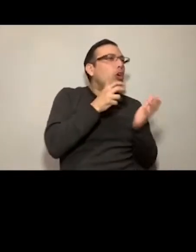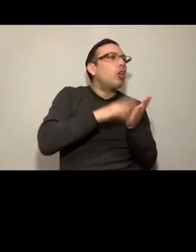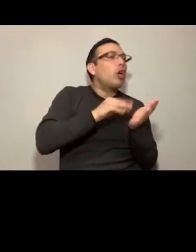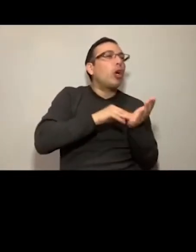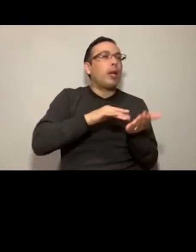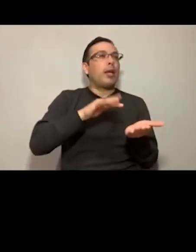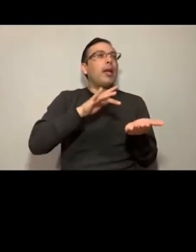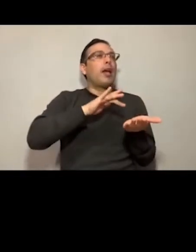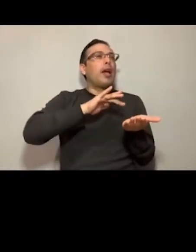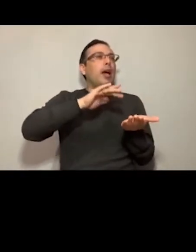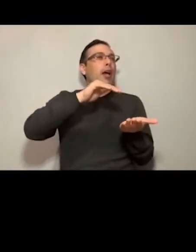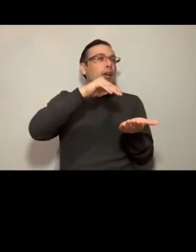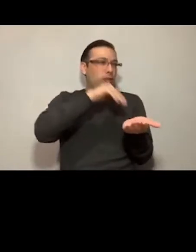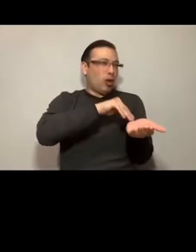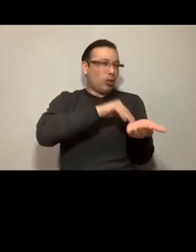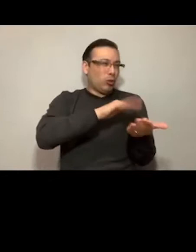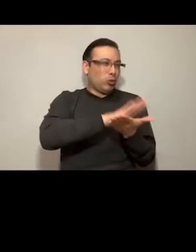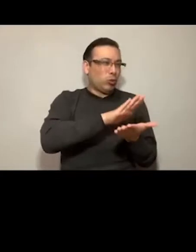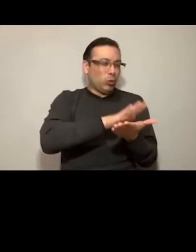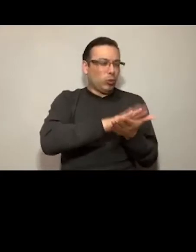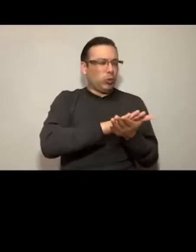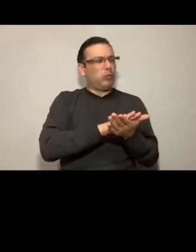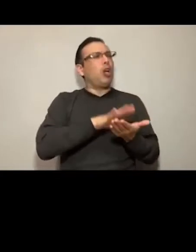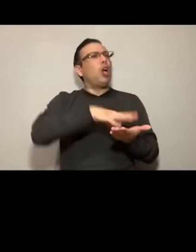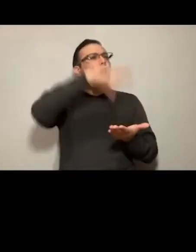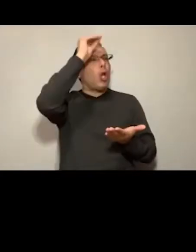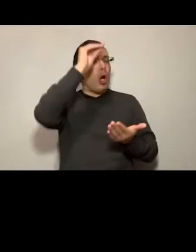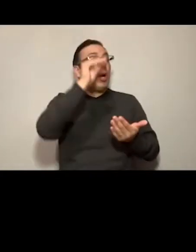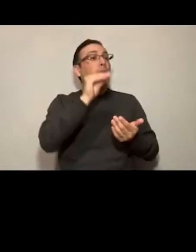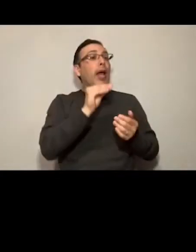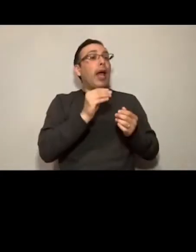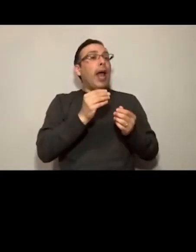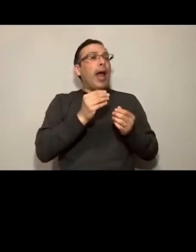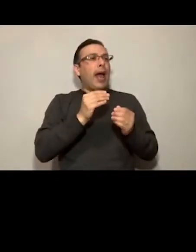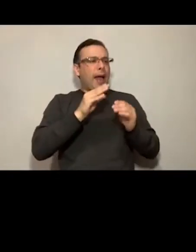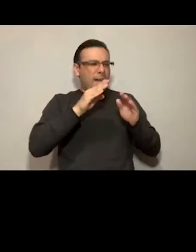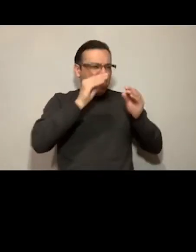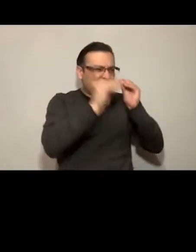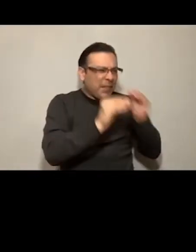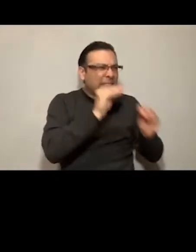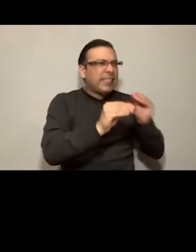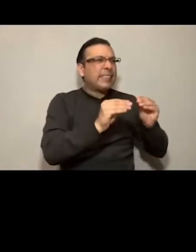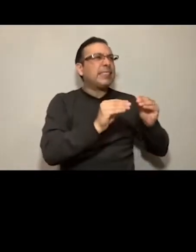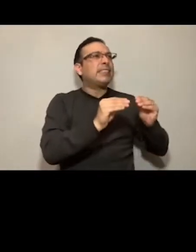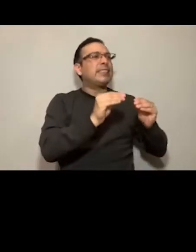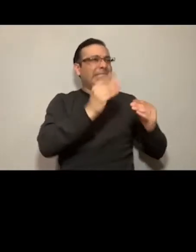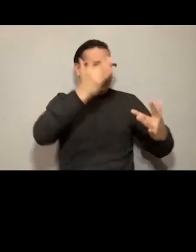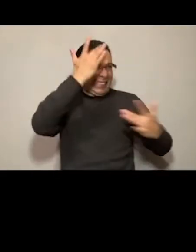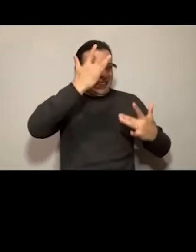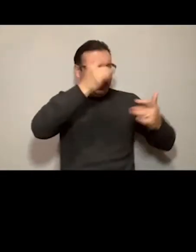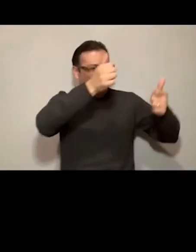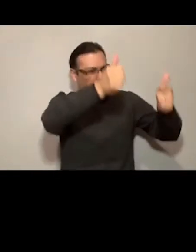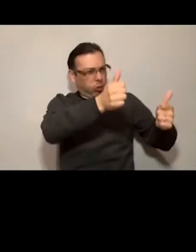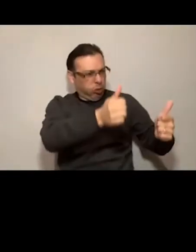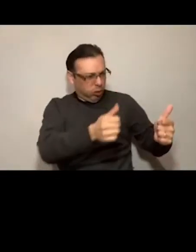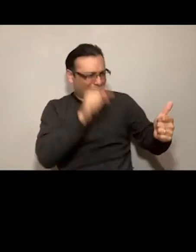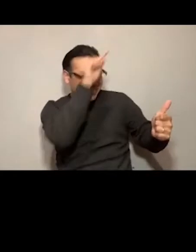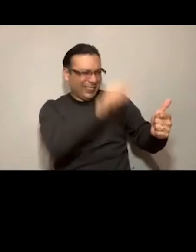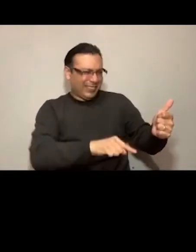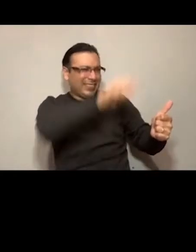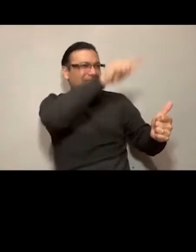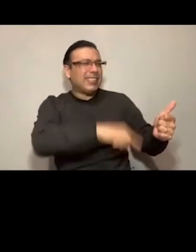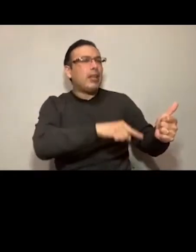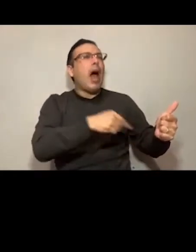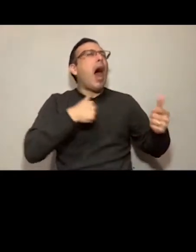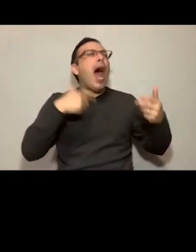you that you're treating a disease process. You're treating how a disease process works throughout someone's body. I didn't want to treat someone like